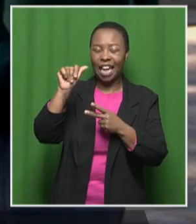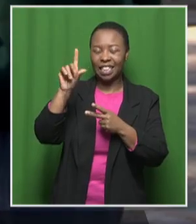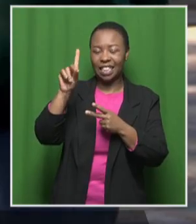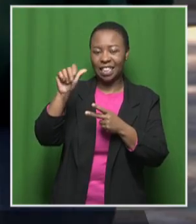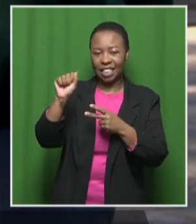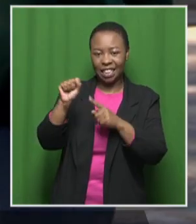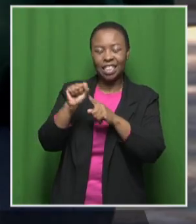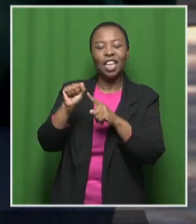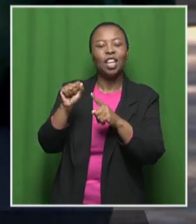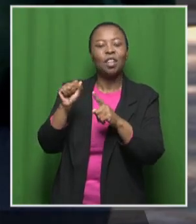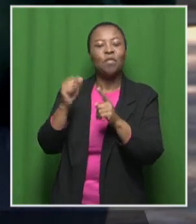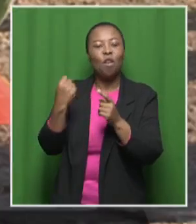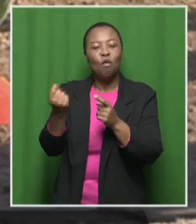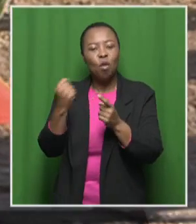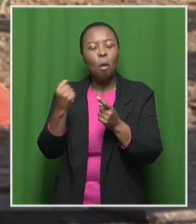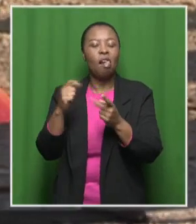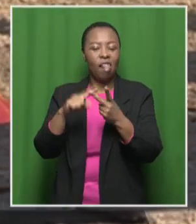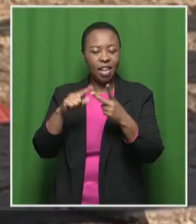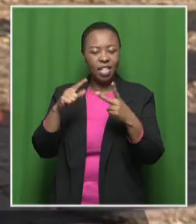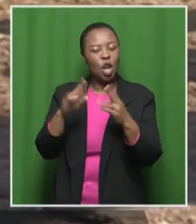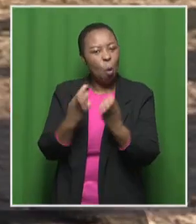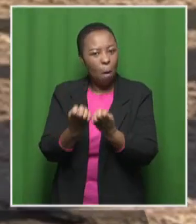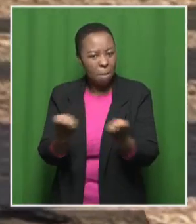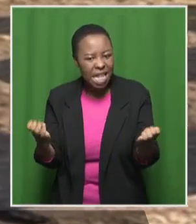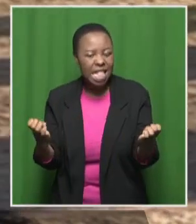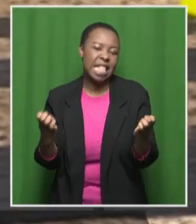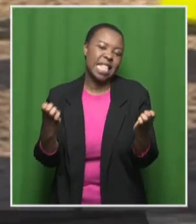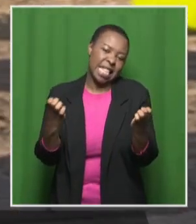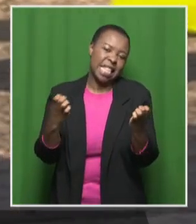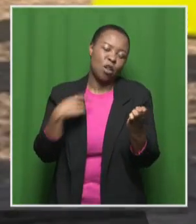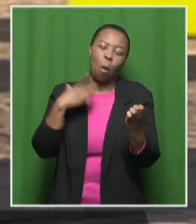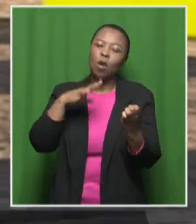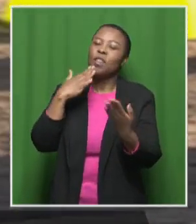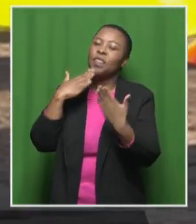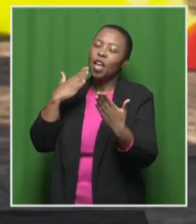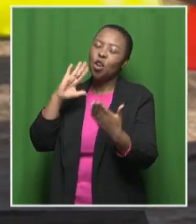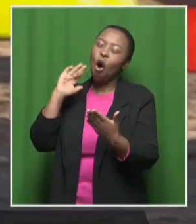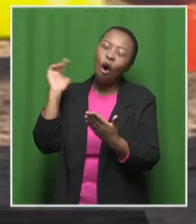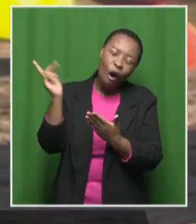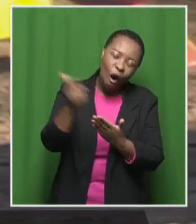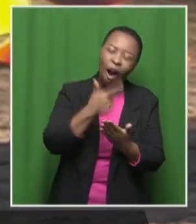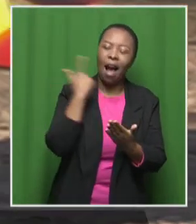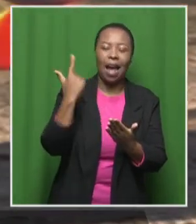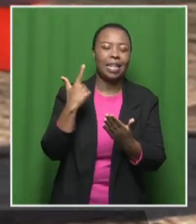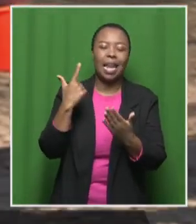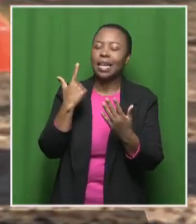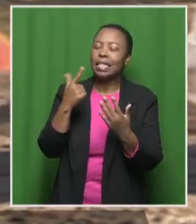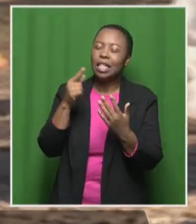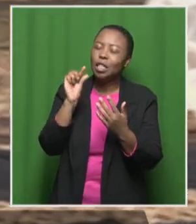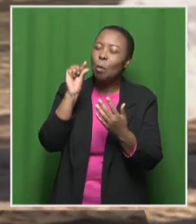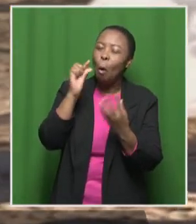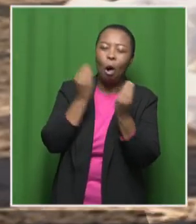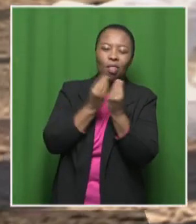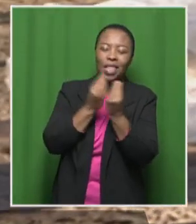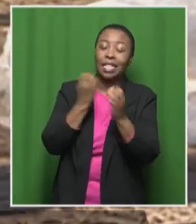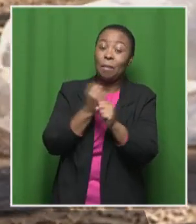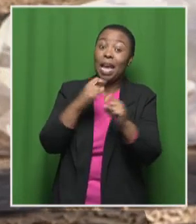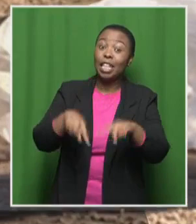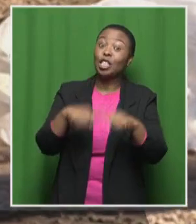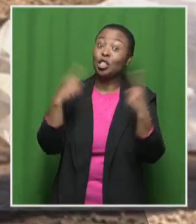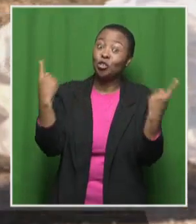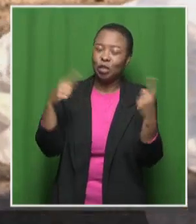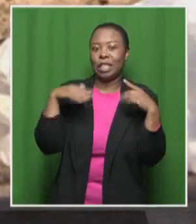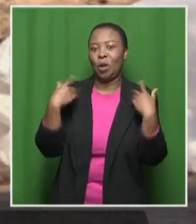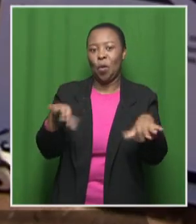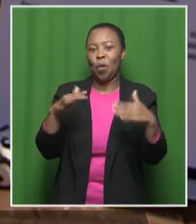the equipment, and we just want to say to everyone, you know, it's every single little thing that we do that makes a difference for everyone. So thank you so much to